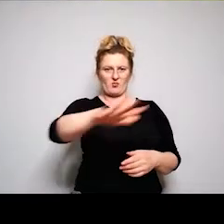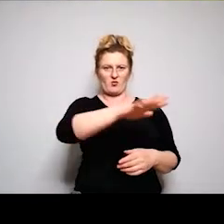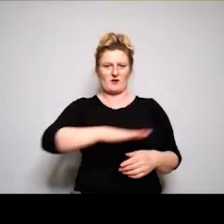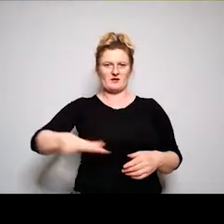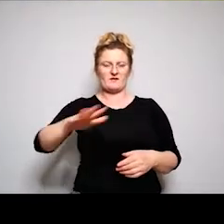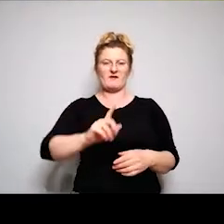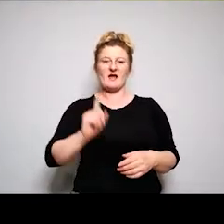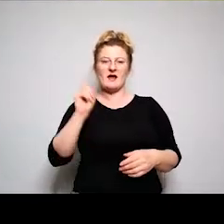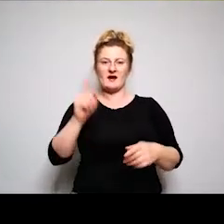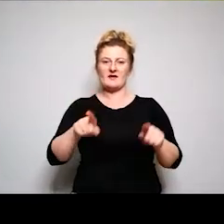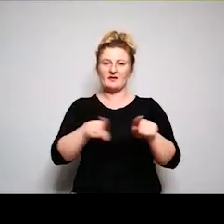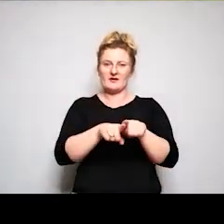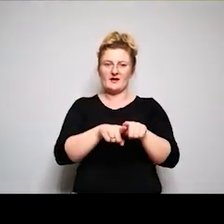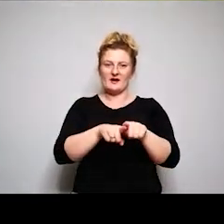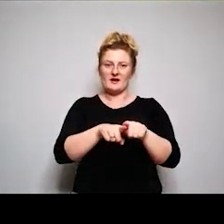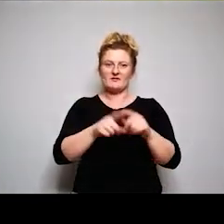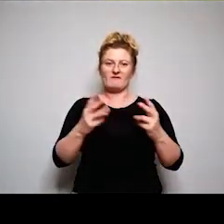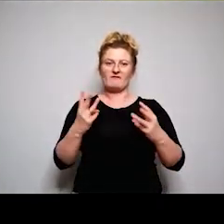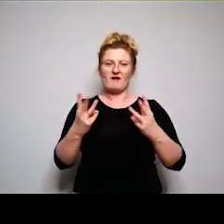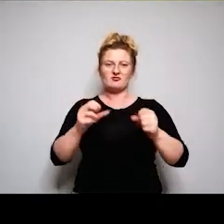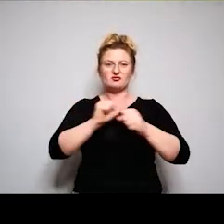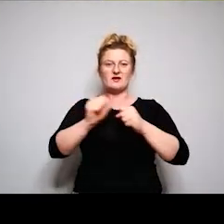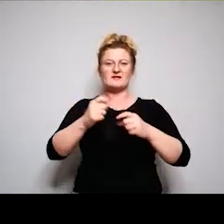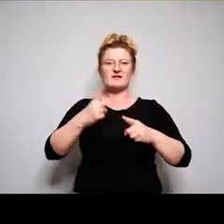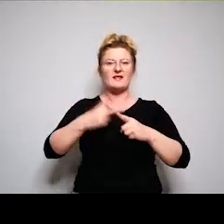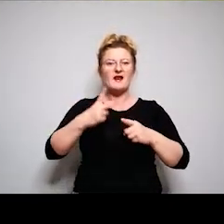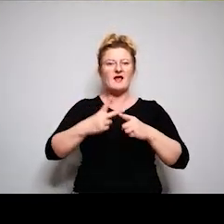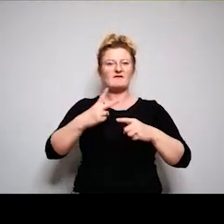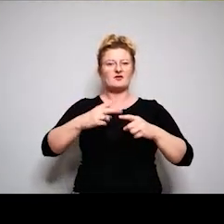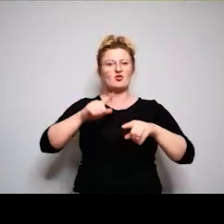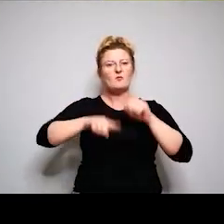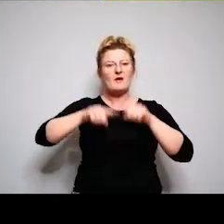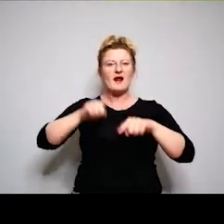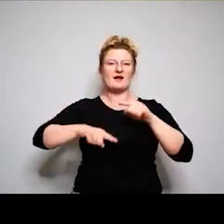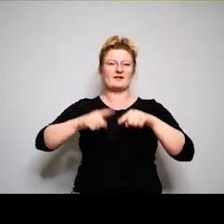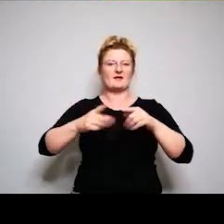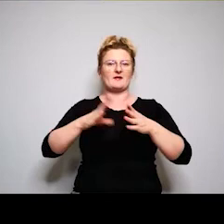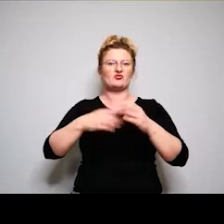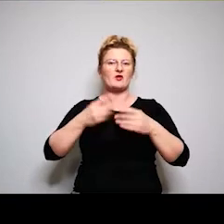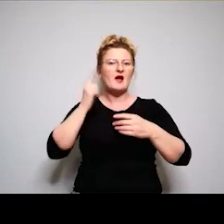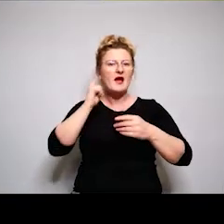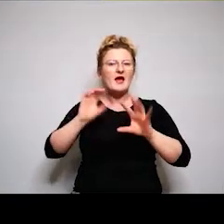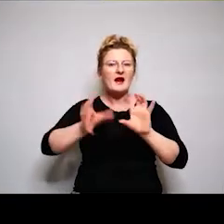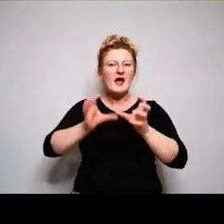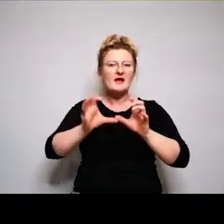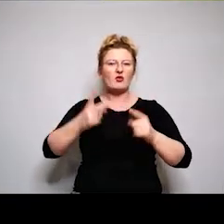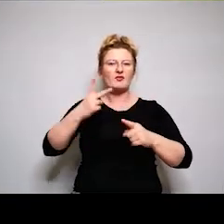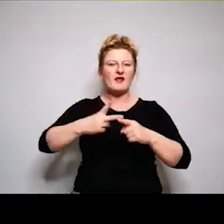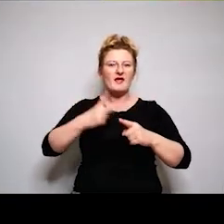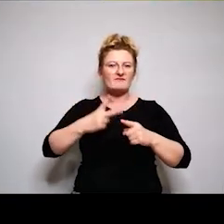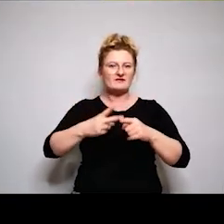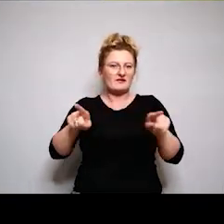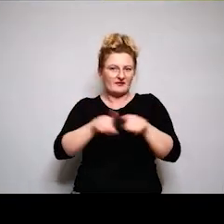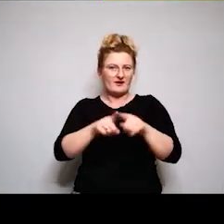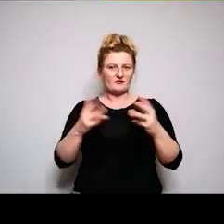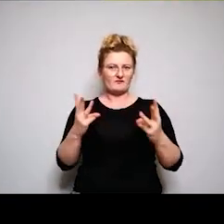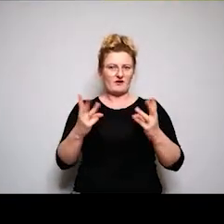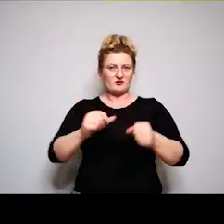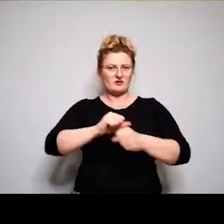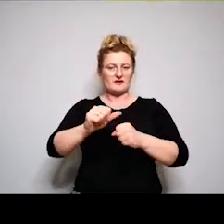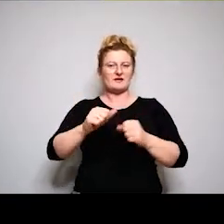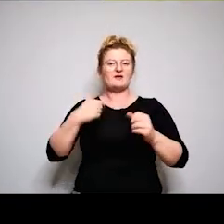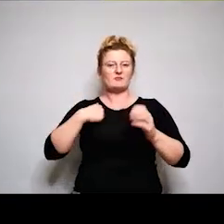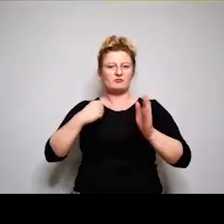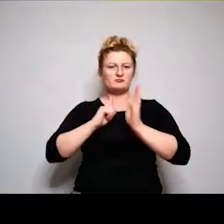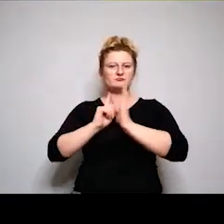started there, trying to raise awareness on boys so that they can say your mind. So